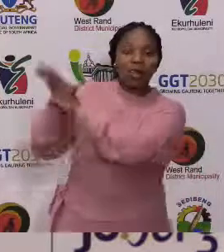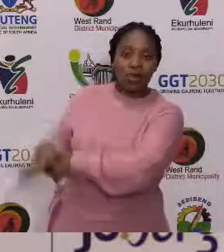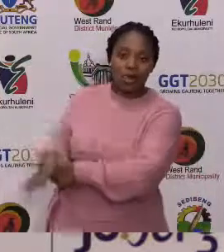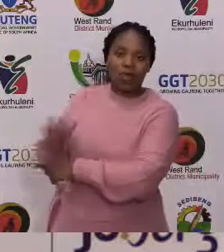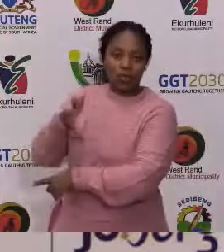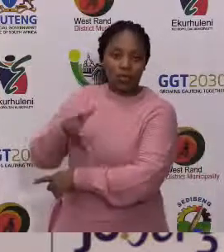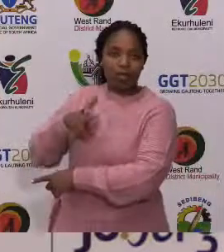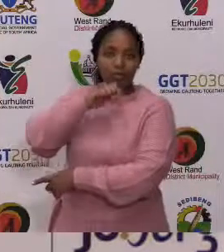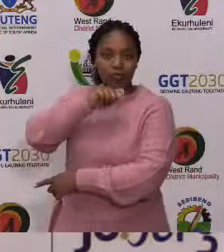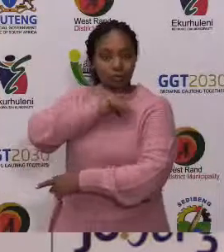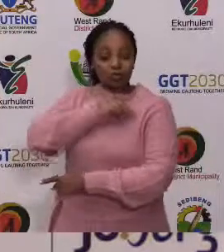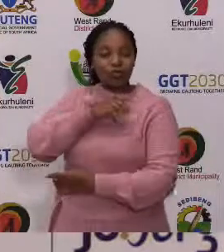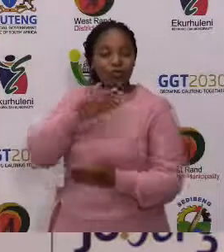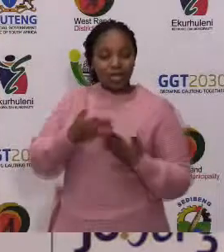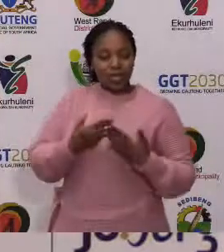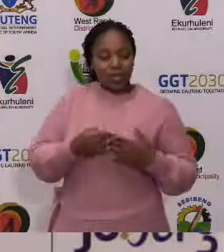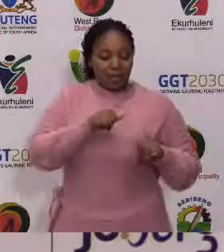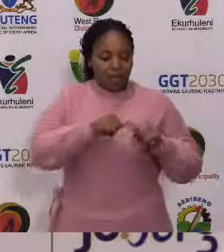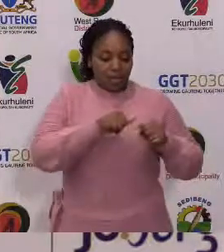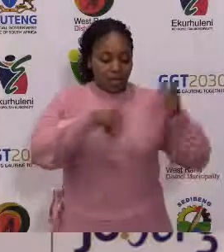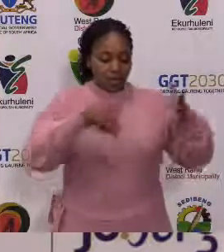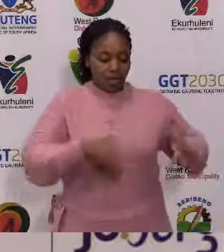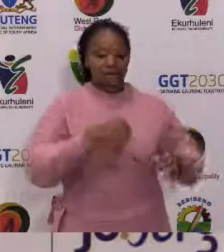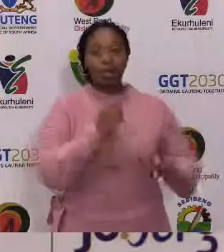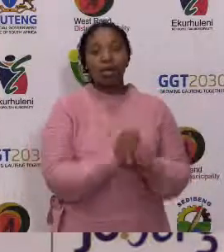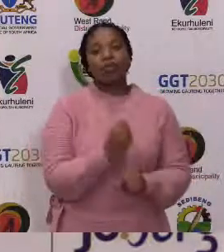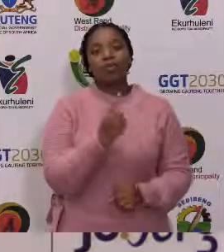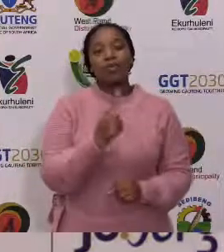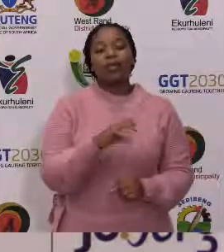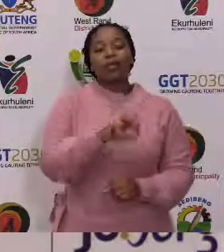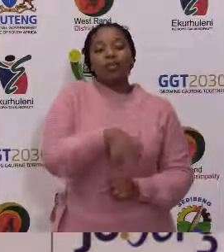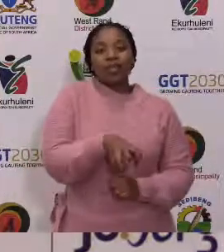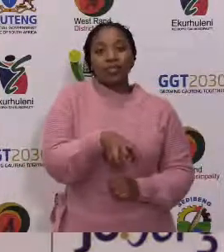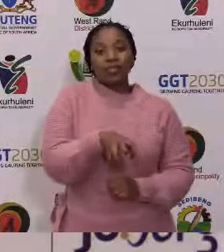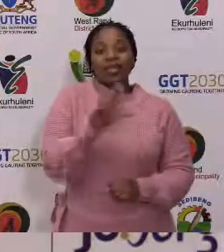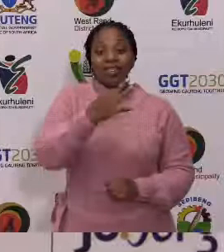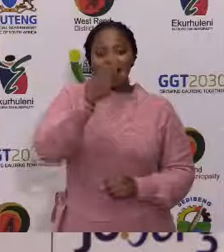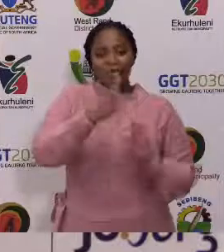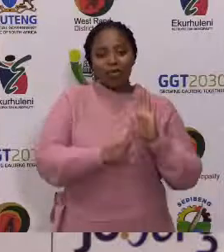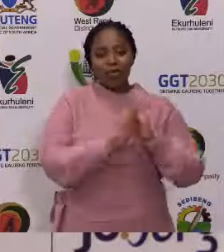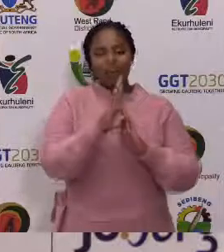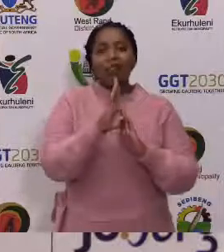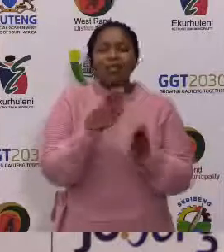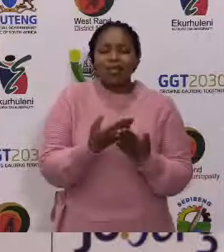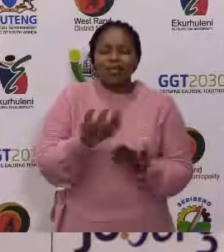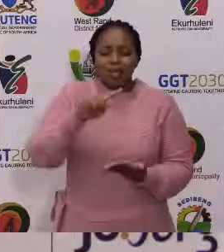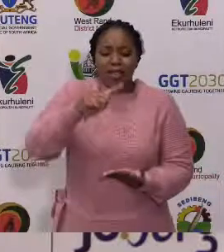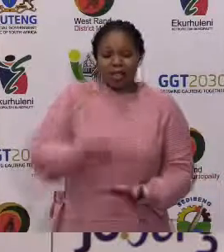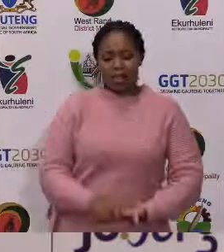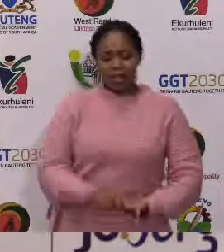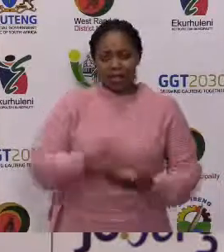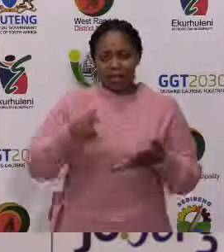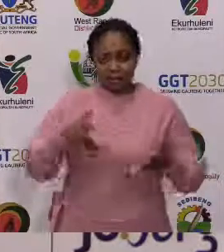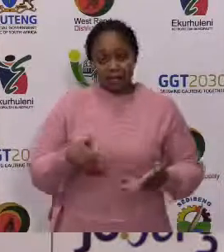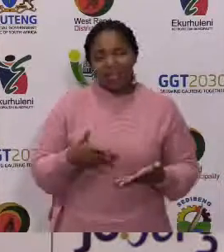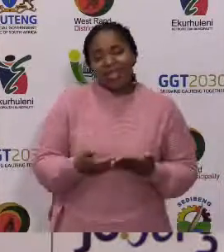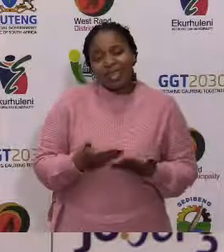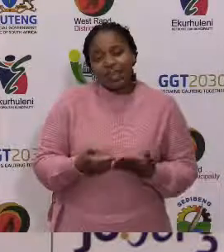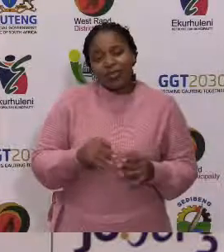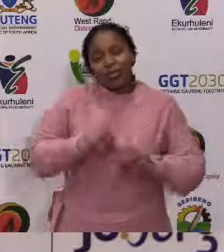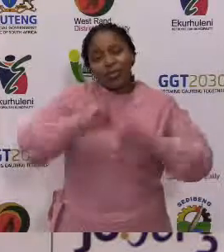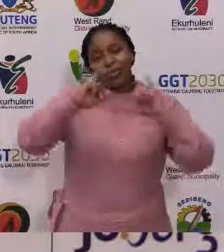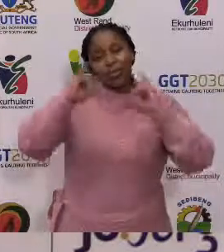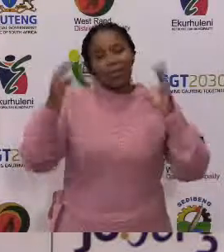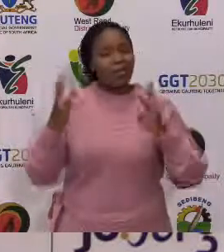storm can be less severe. The third wave can be less severe, much less severe than even the